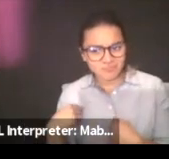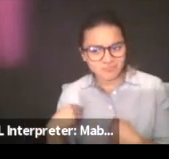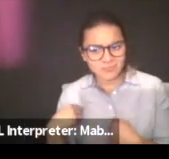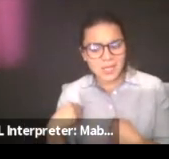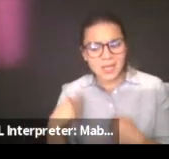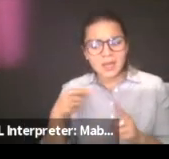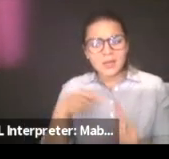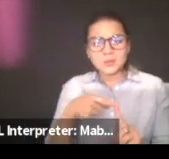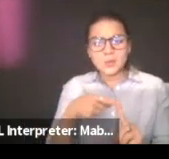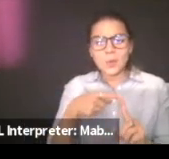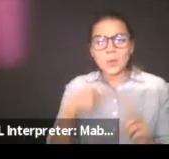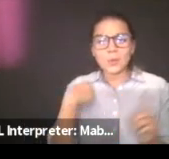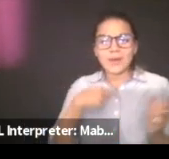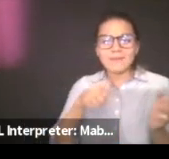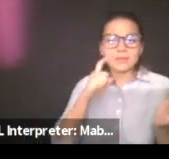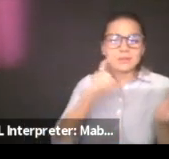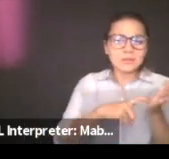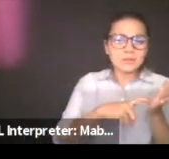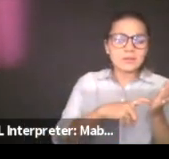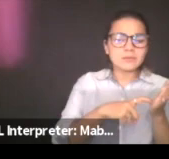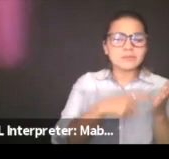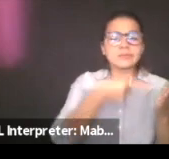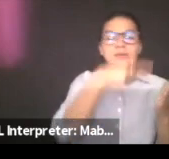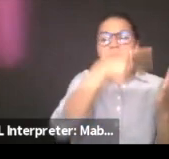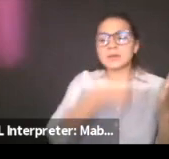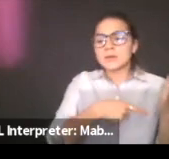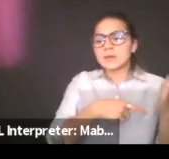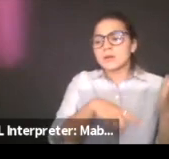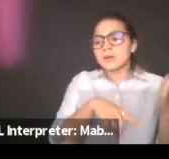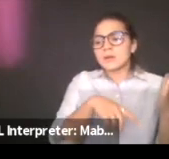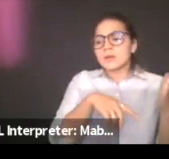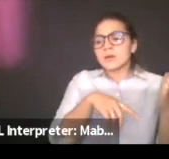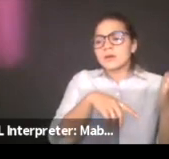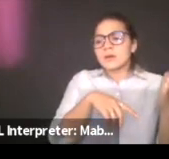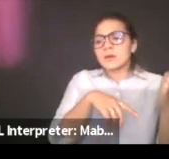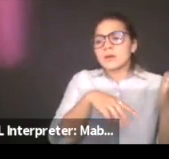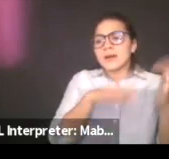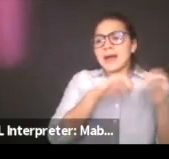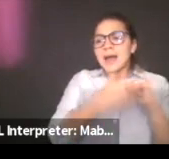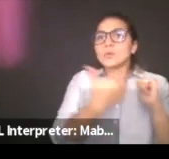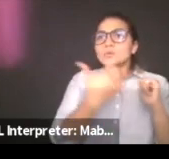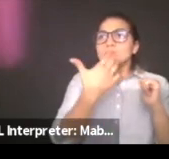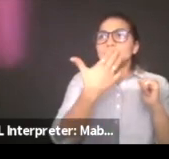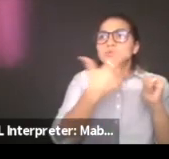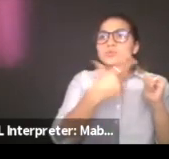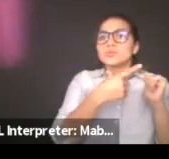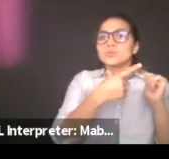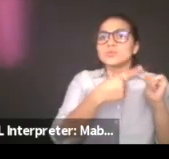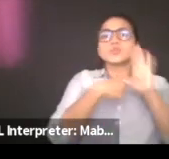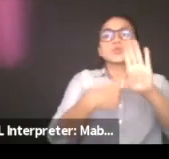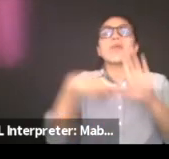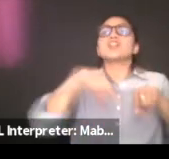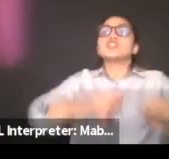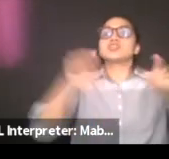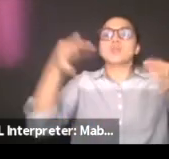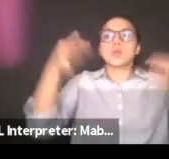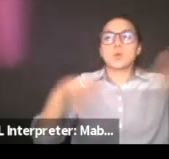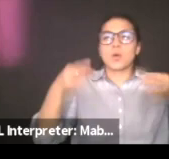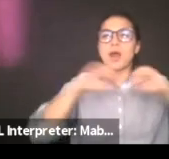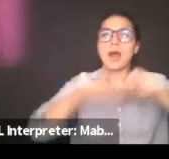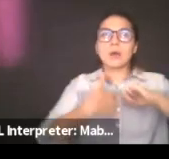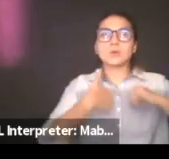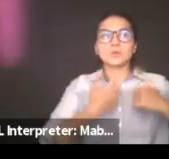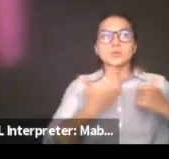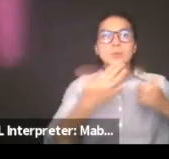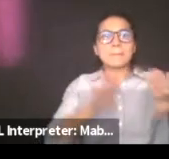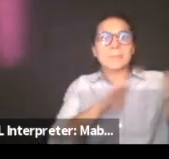fundamentally broken, and to speak from an abolitionist place in courts. To name all of this. And so it's tricky,